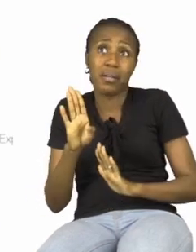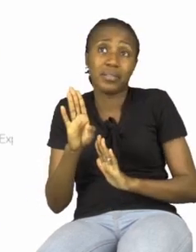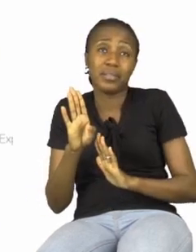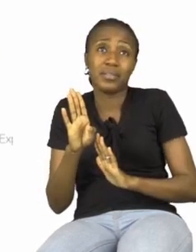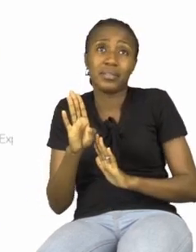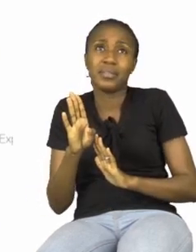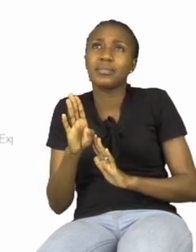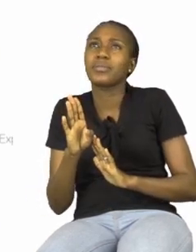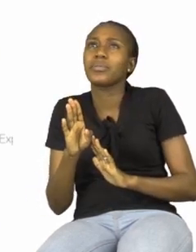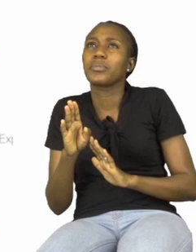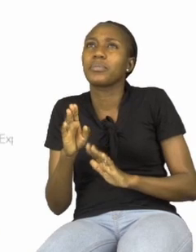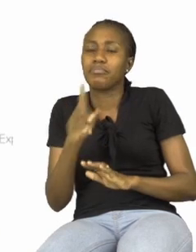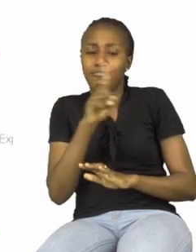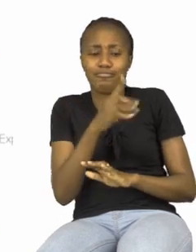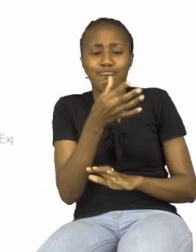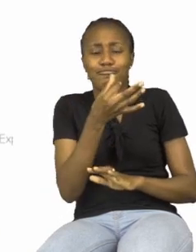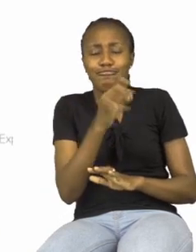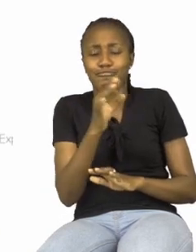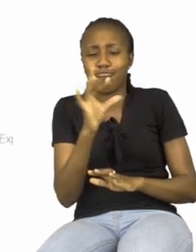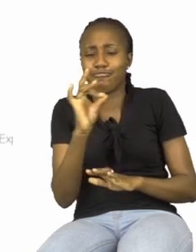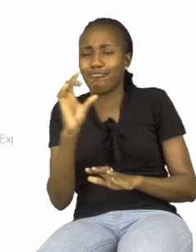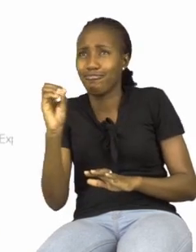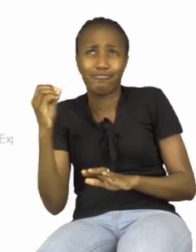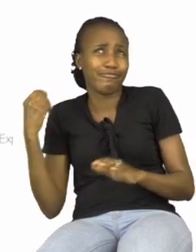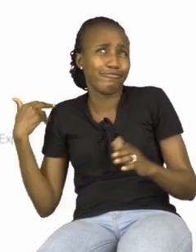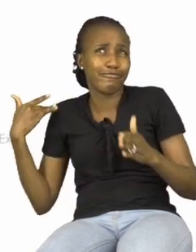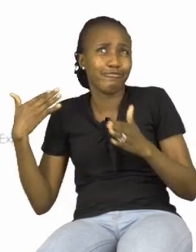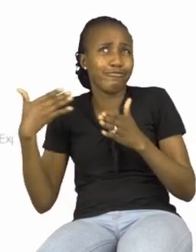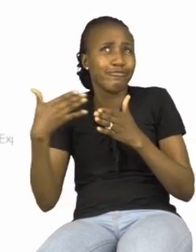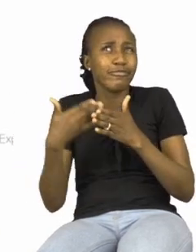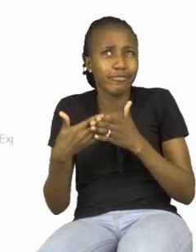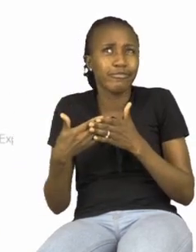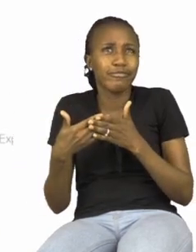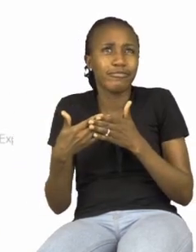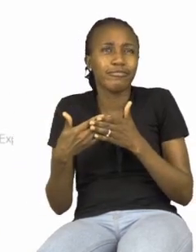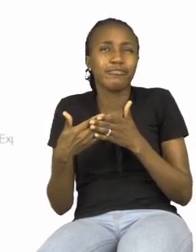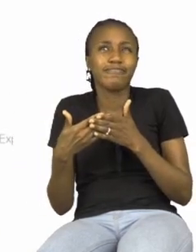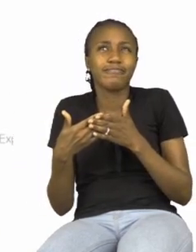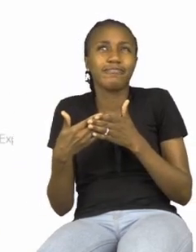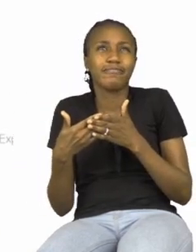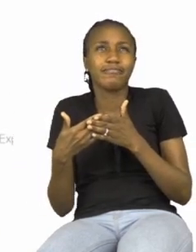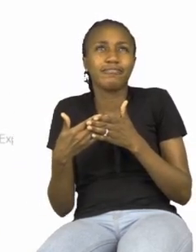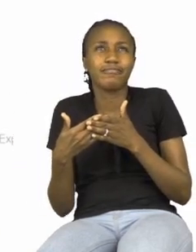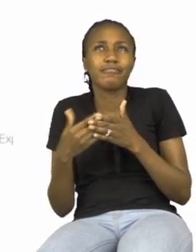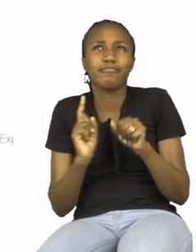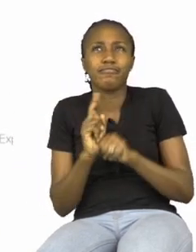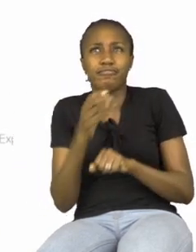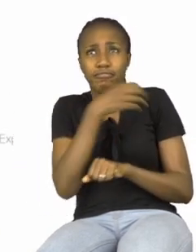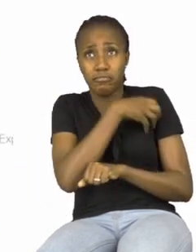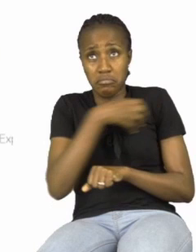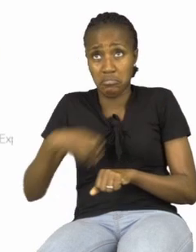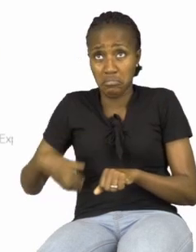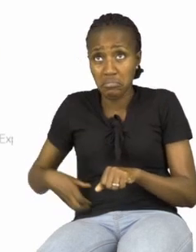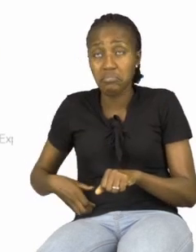was involved in the 1980s, and what I can trace back, one of the first president of the Namibia Hockey